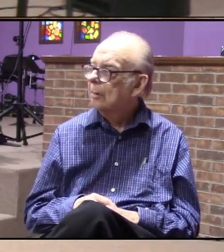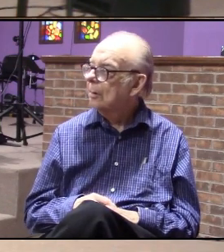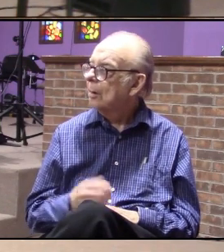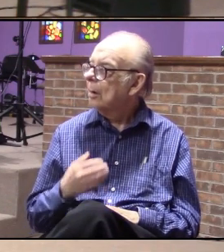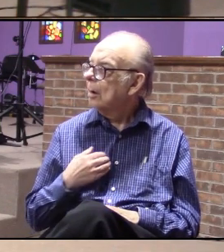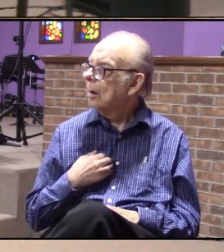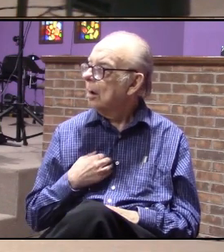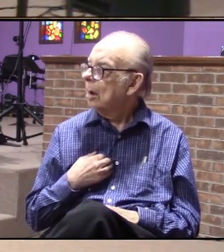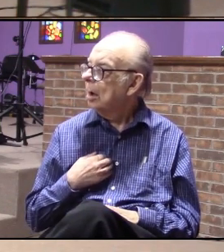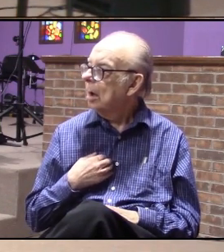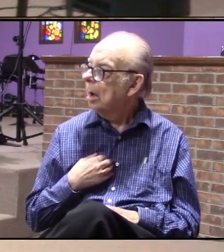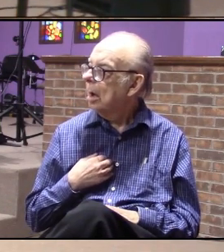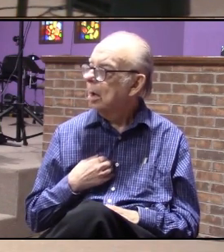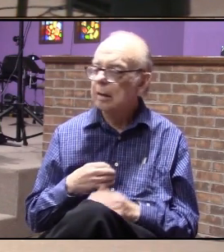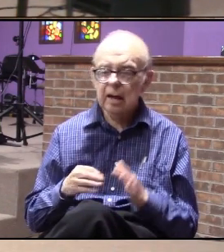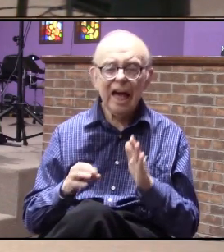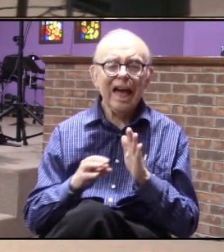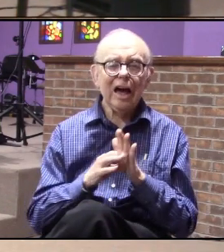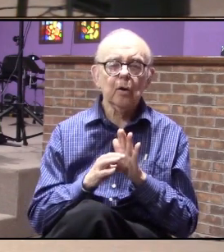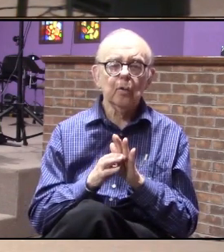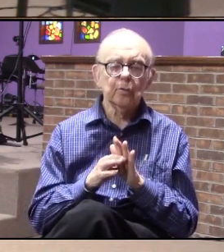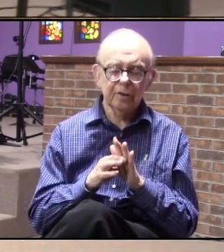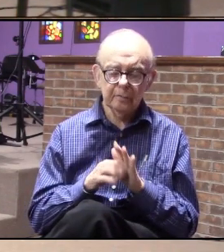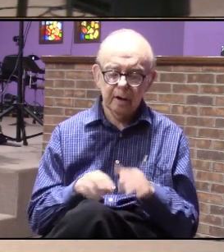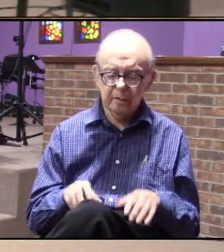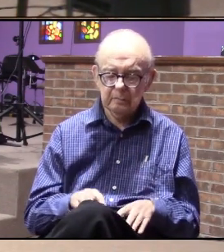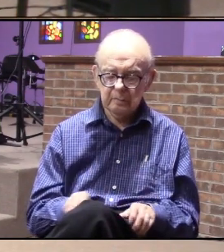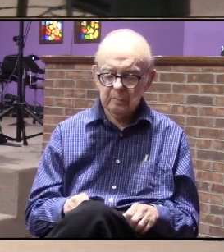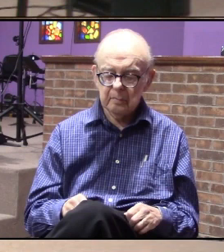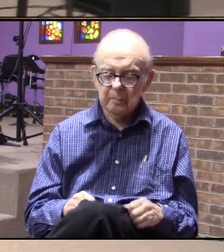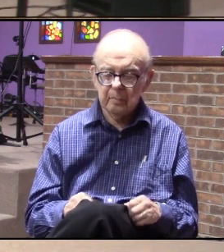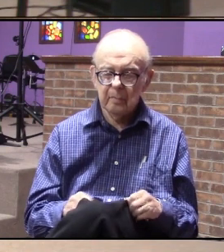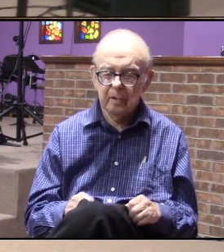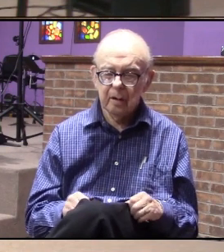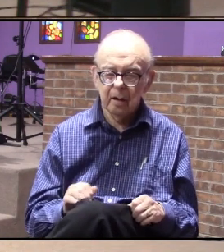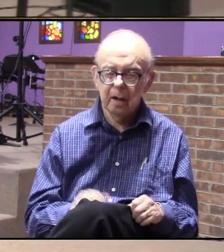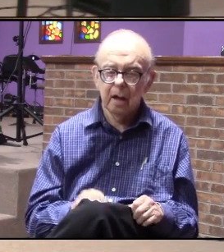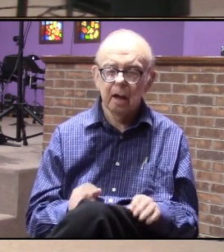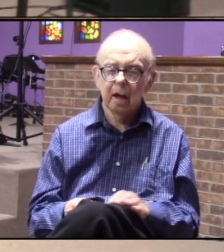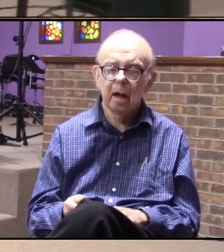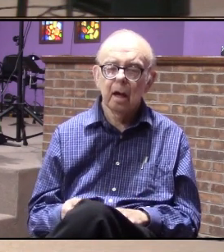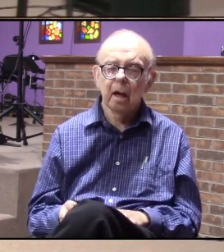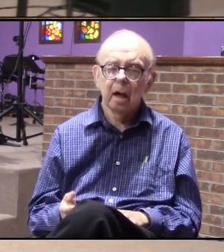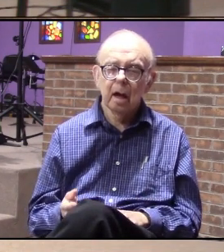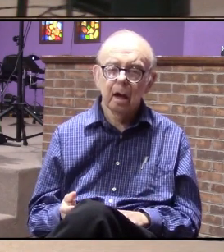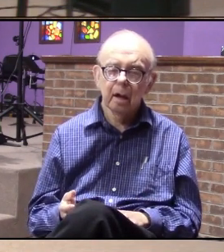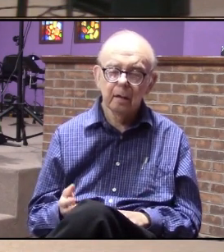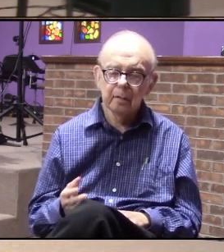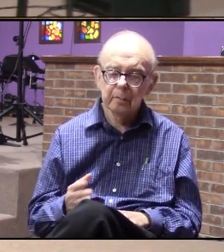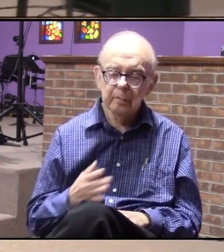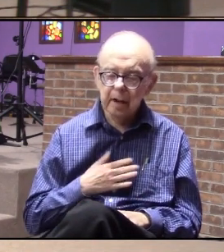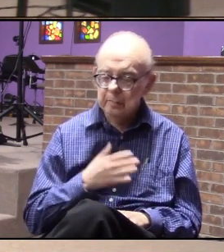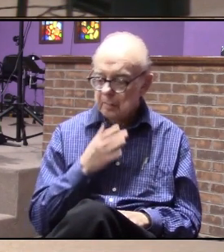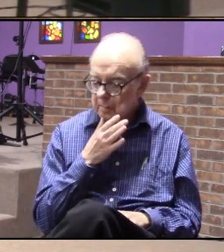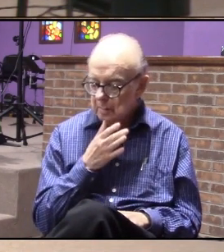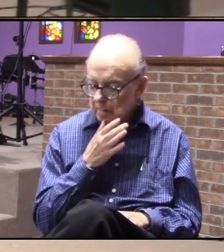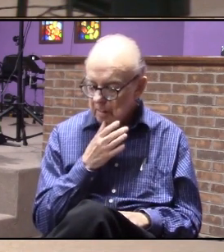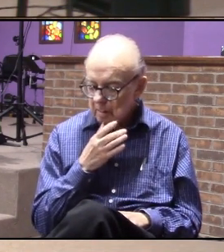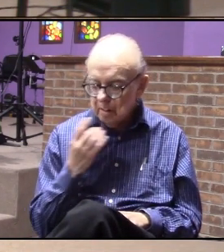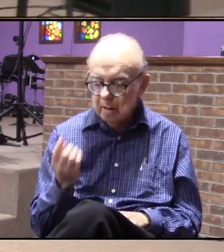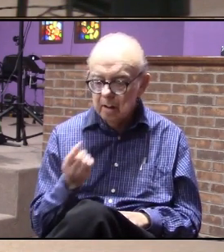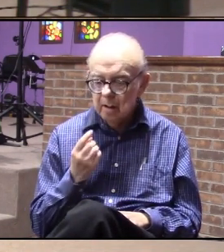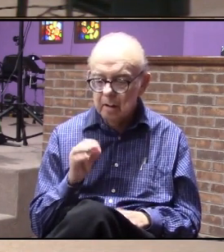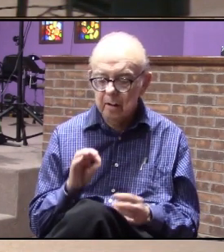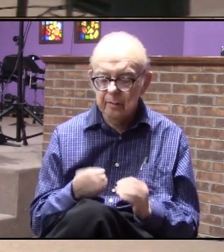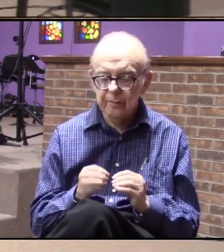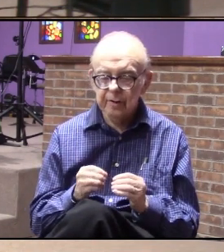had holes in my pants. The bad part about it is that my mom would always fix